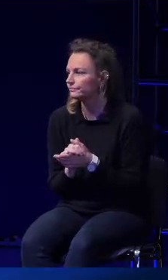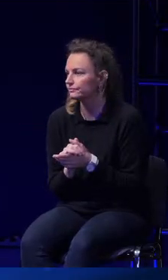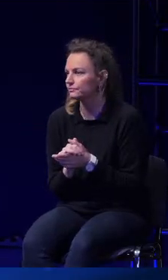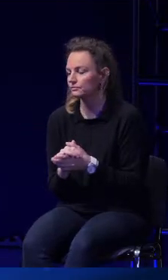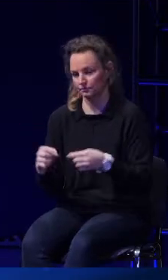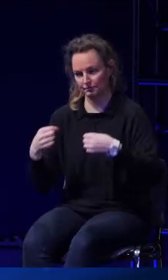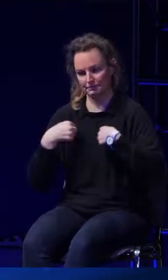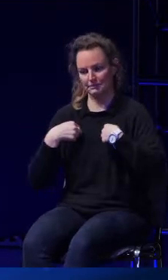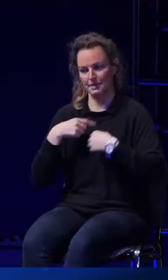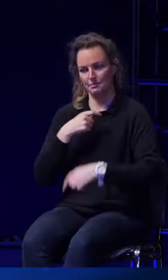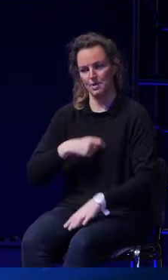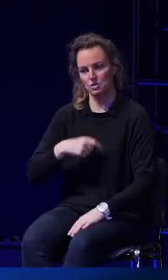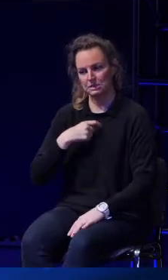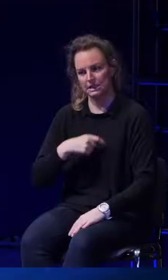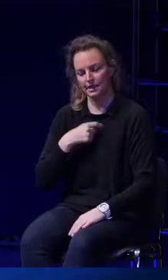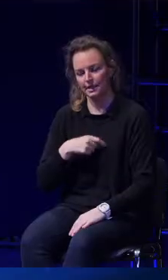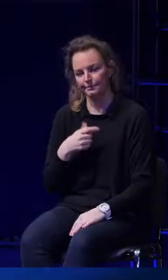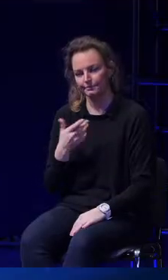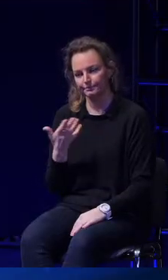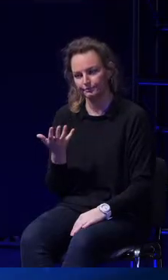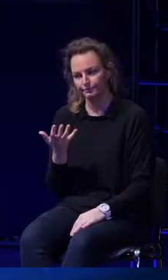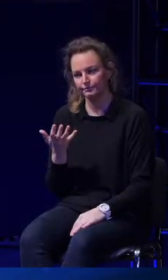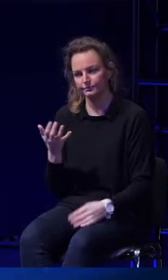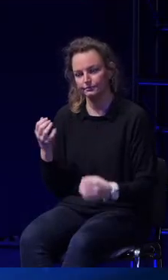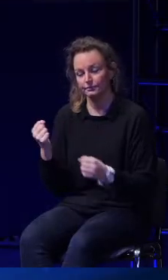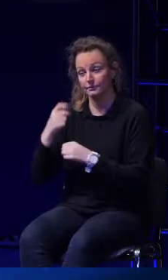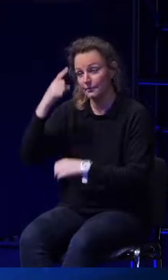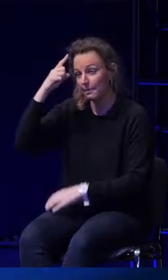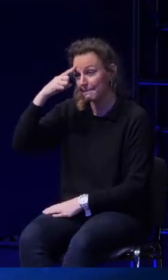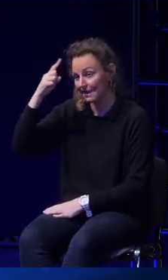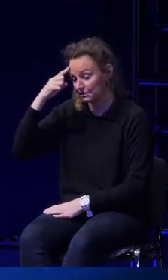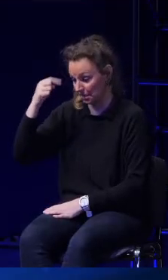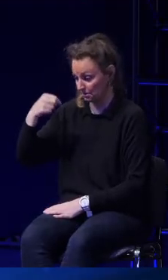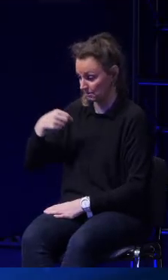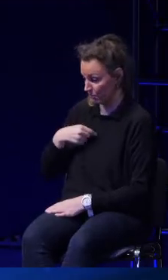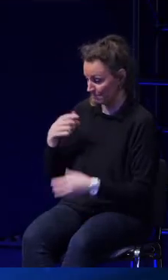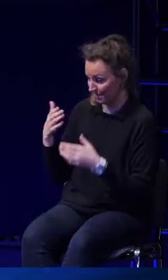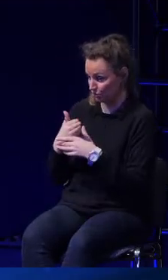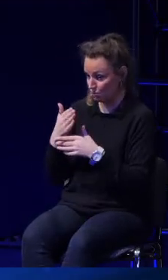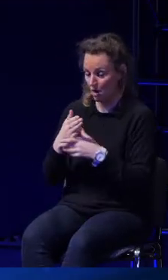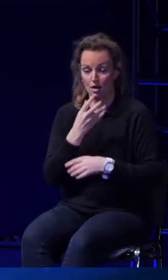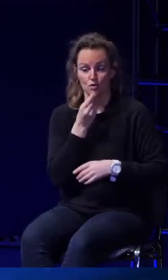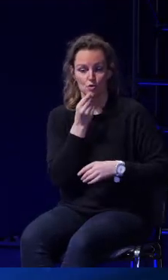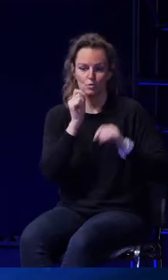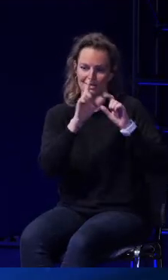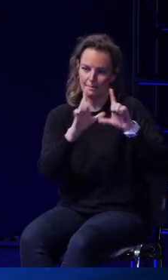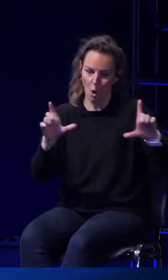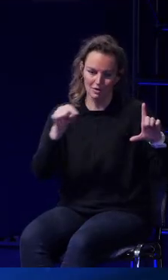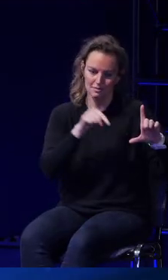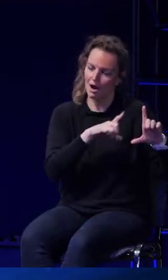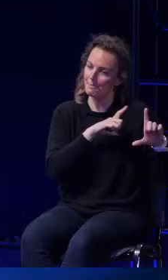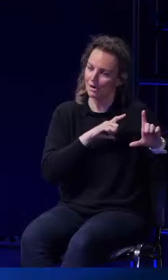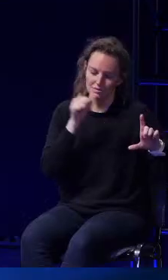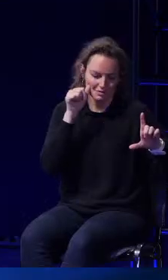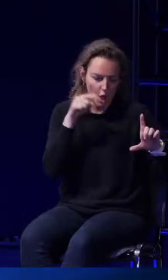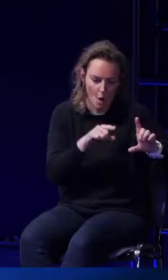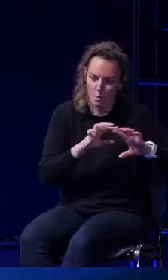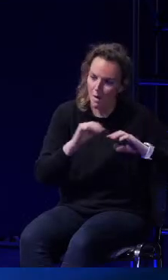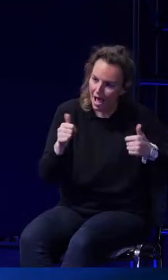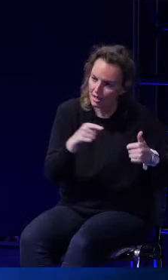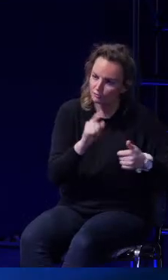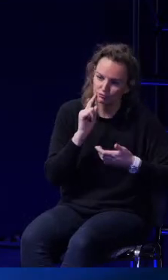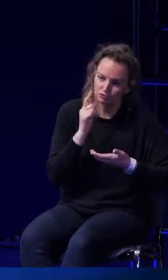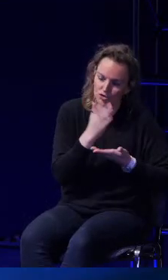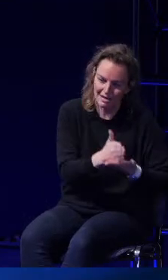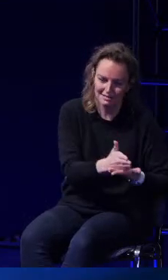me personally, it makes much more sense to me to work off a monitor that I know and trust. It gives